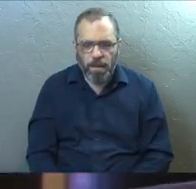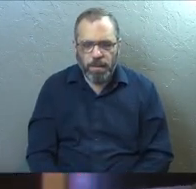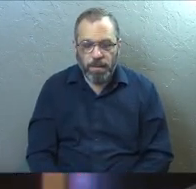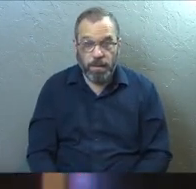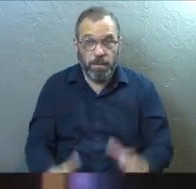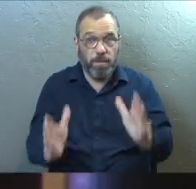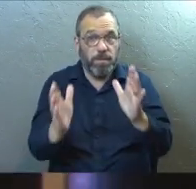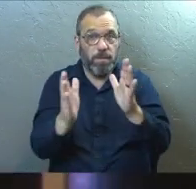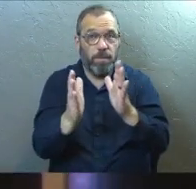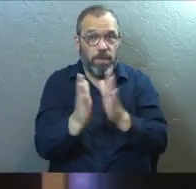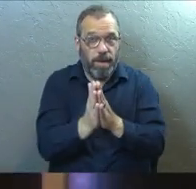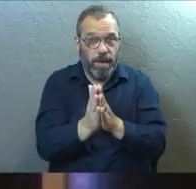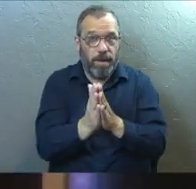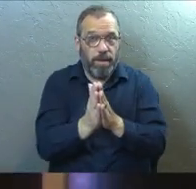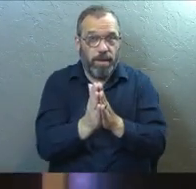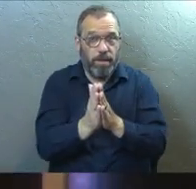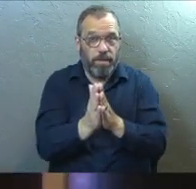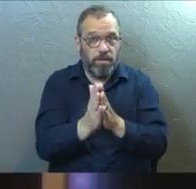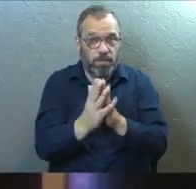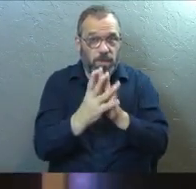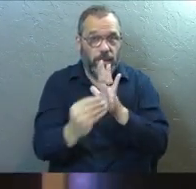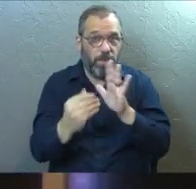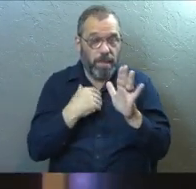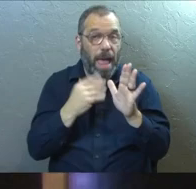The prayer is going to be, God, you can have it all